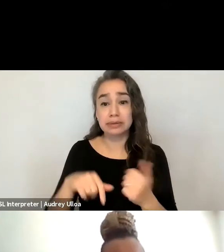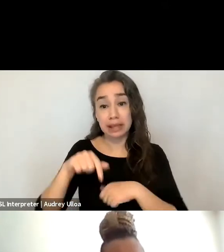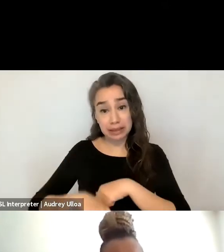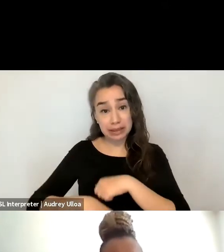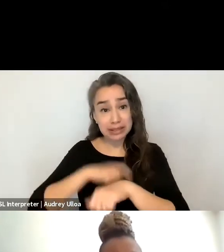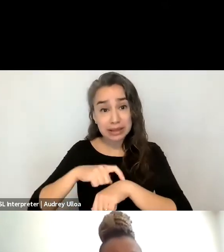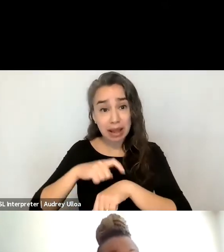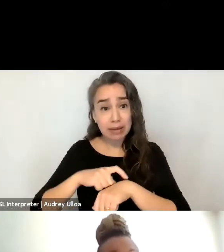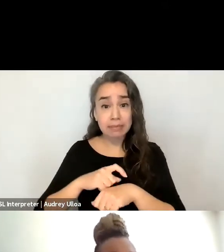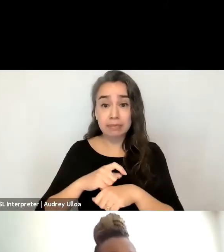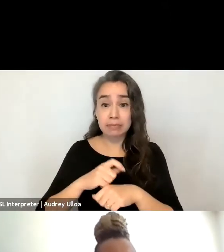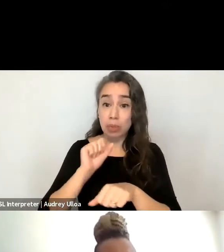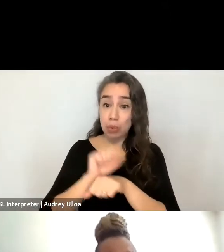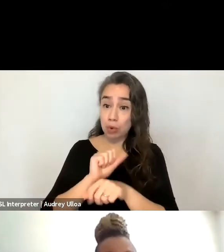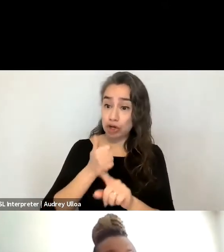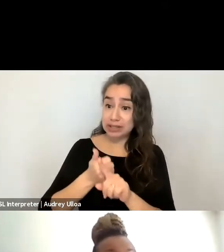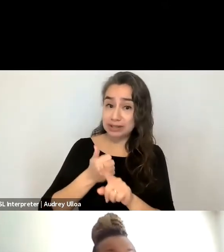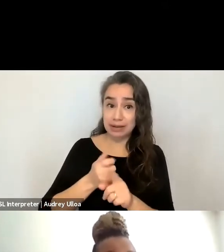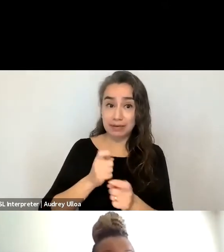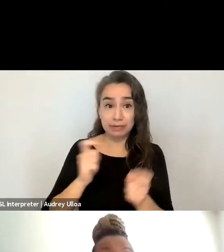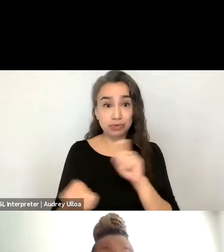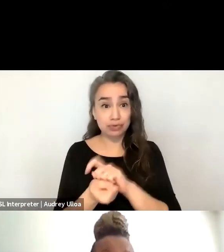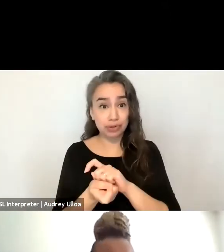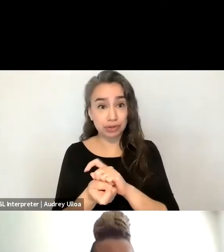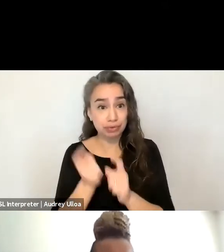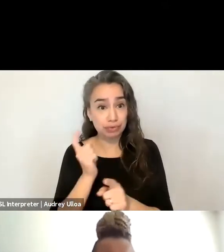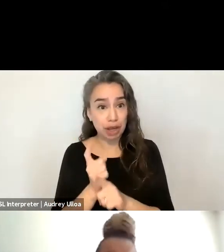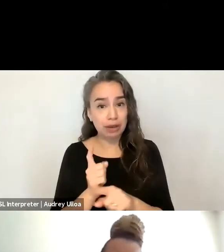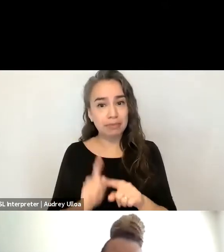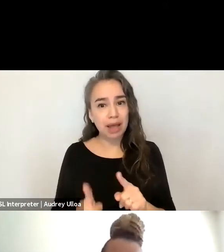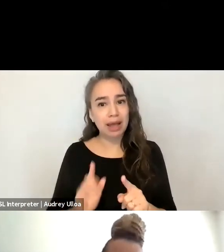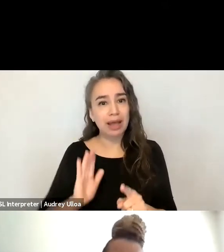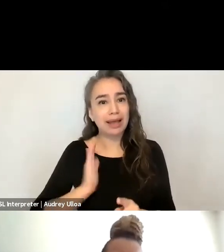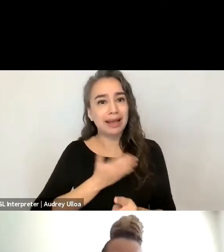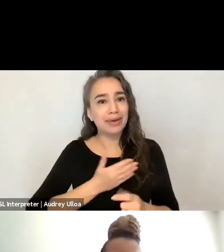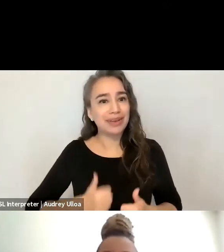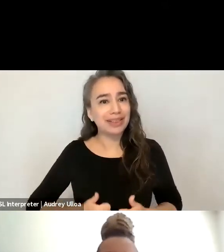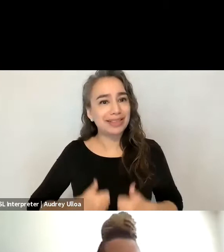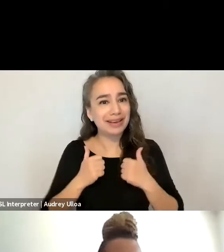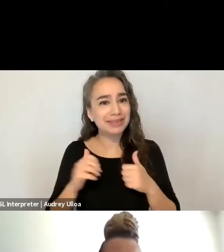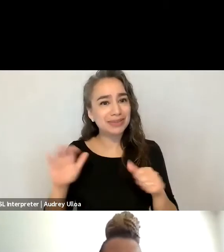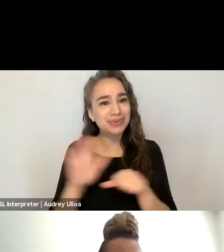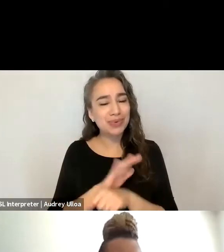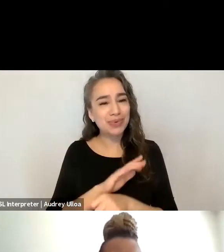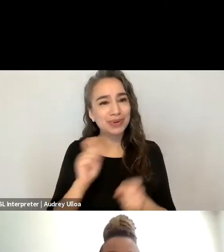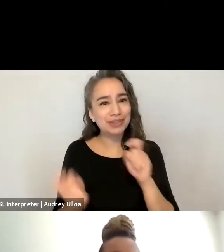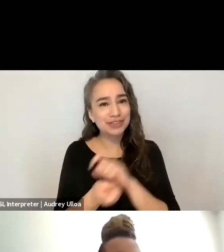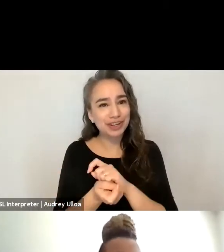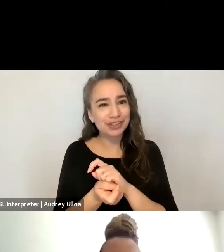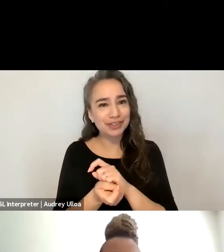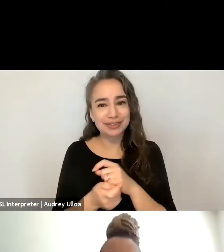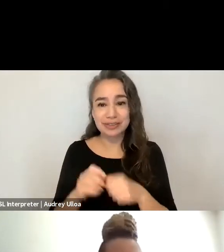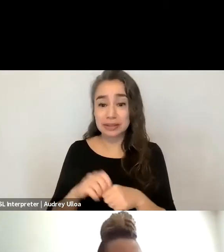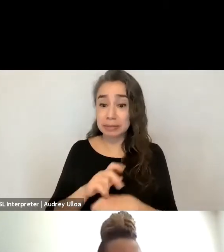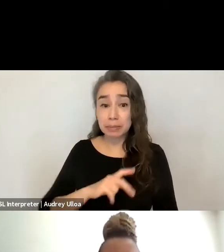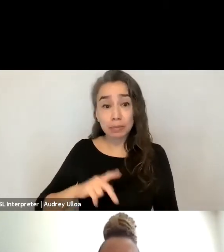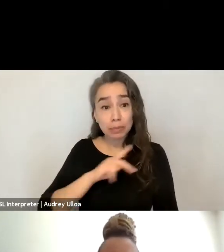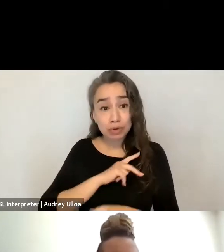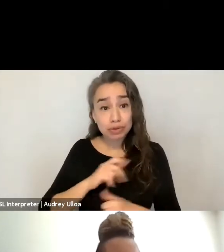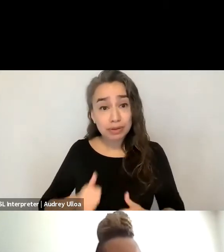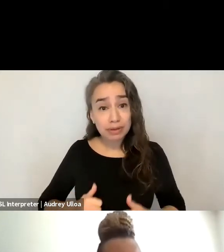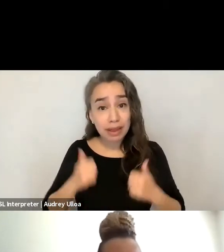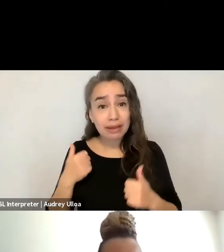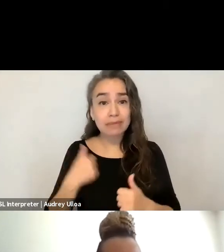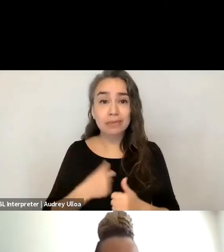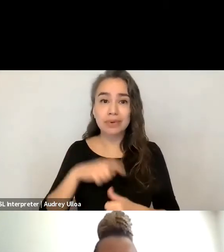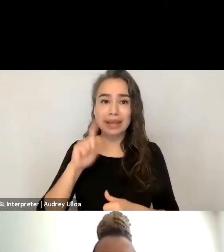is the work changed that we're doing, but also our lives have totally changed. So even in our personal lives, we've had to make that change.